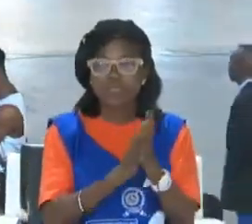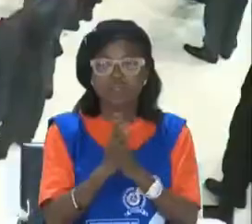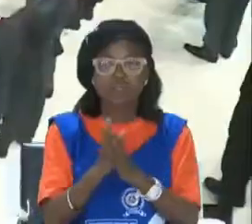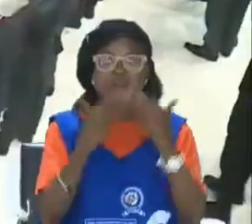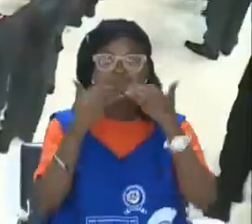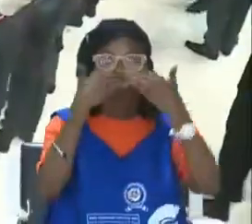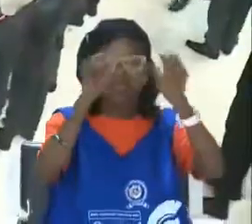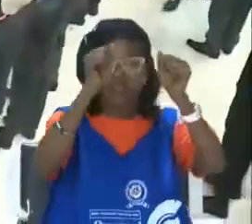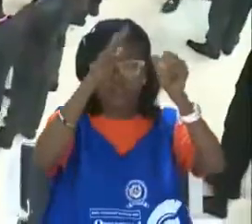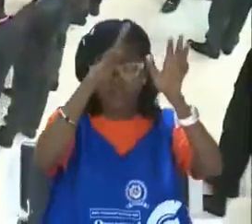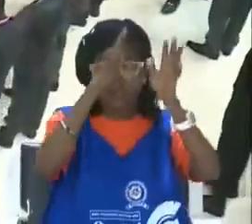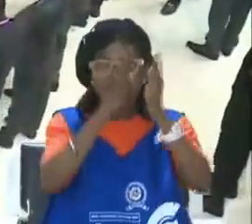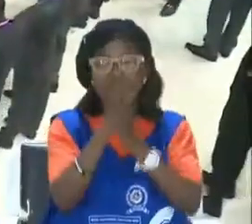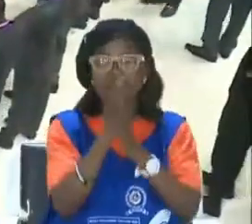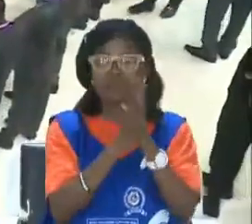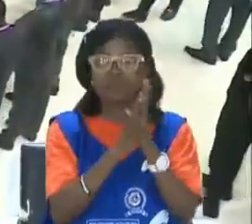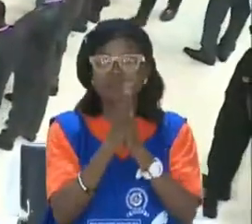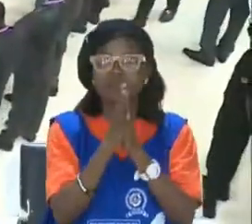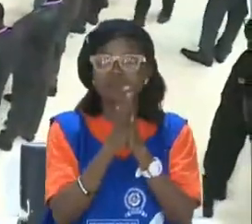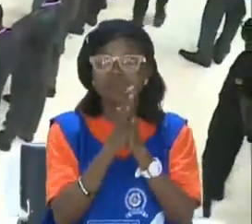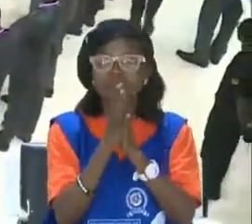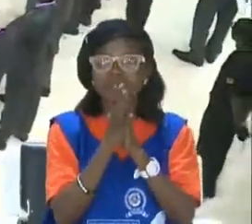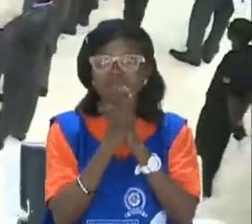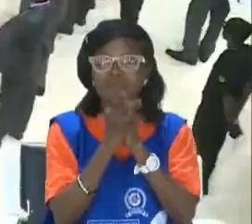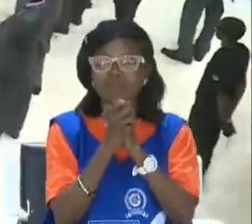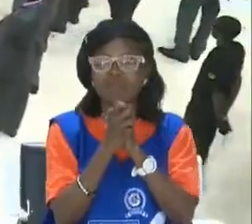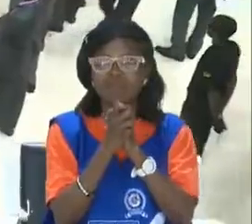Thank you, Father.